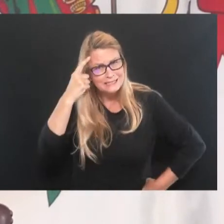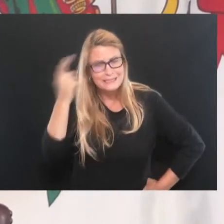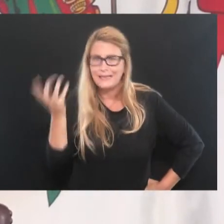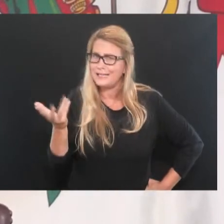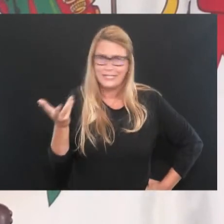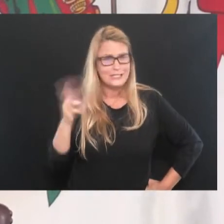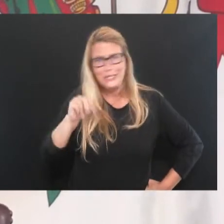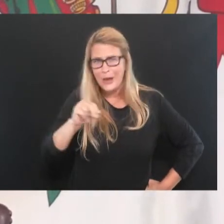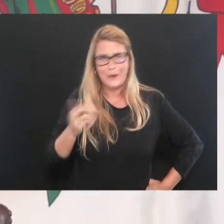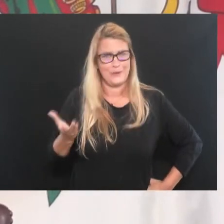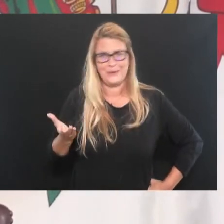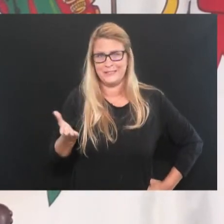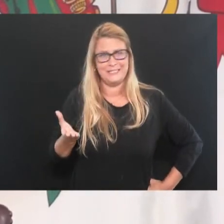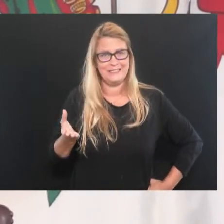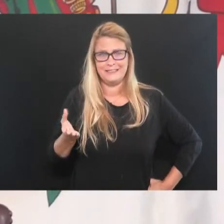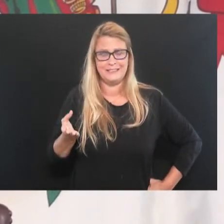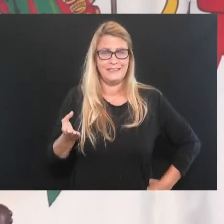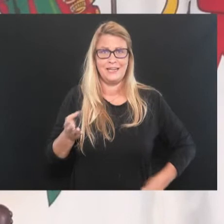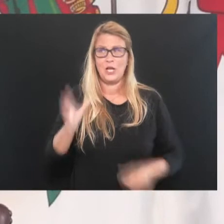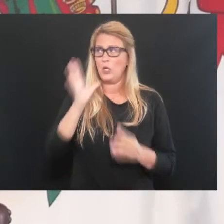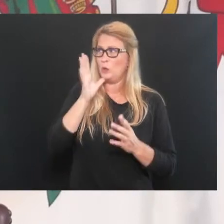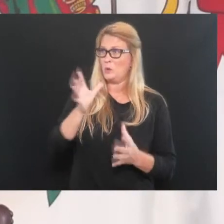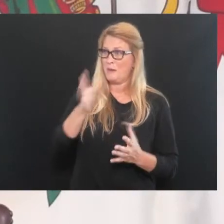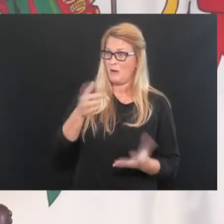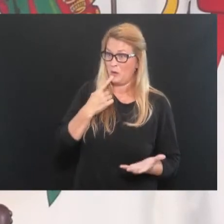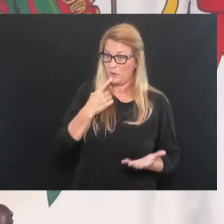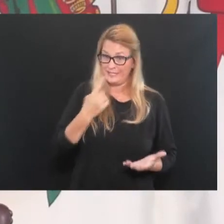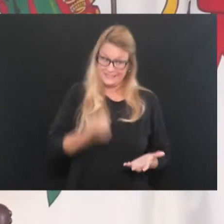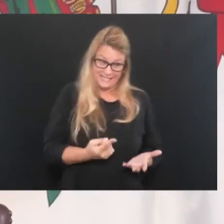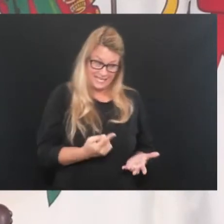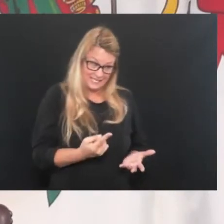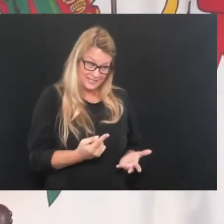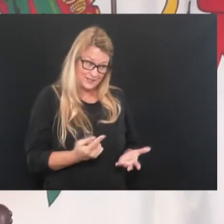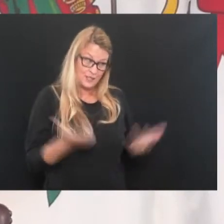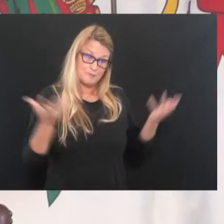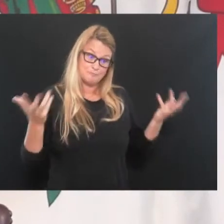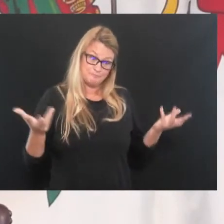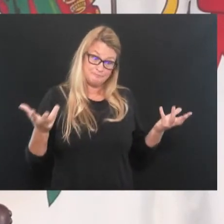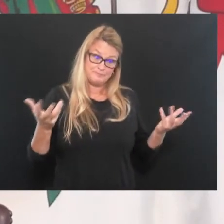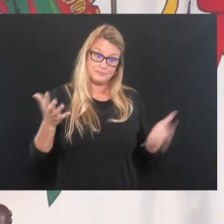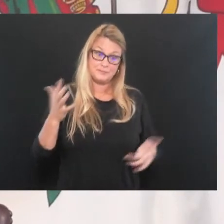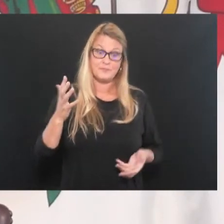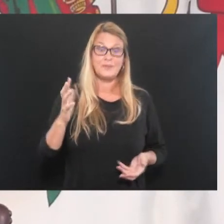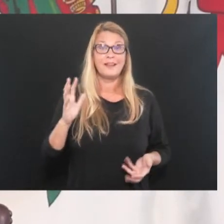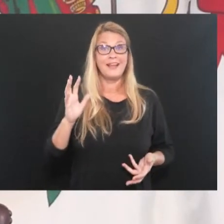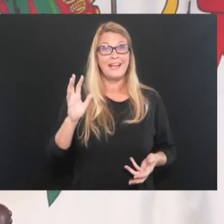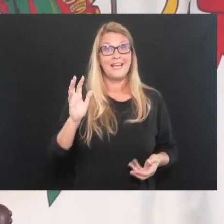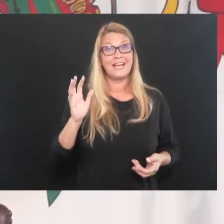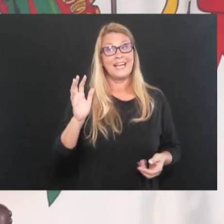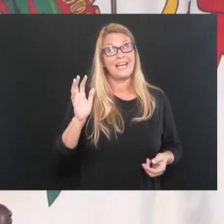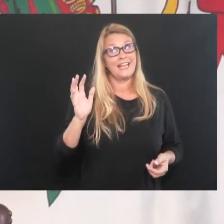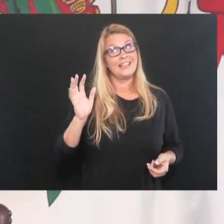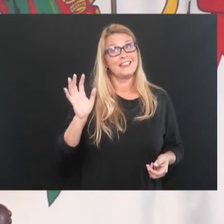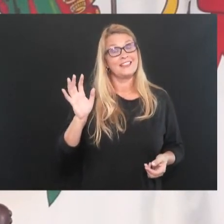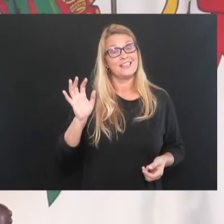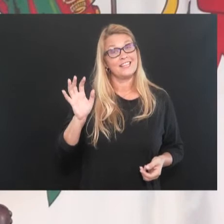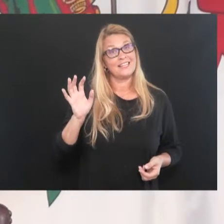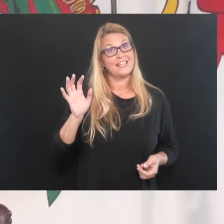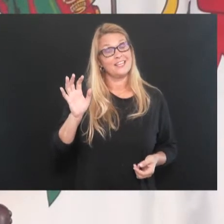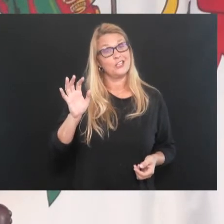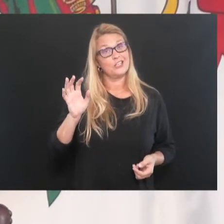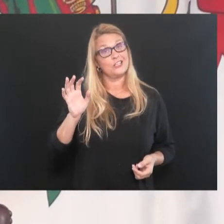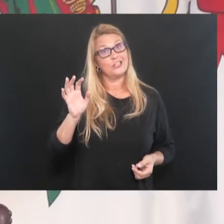play. And Grandma would probably say to the child that's making that recommendation just